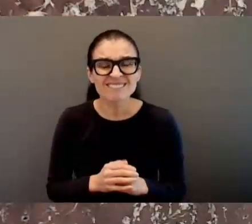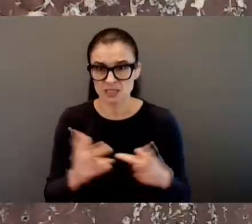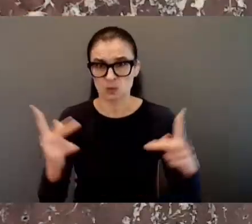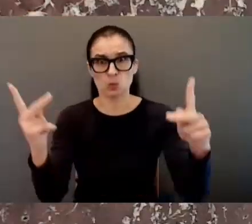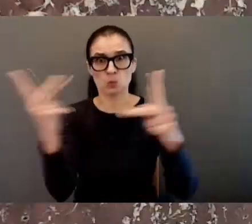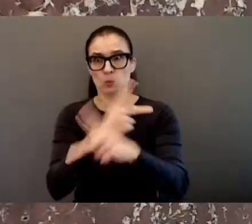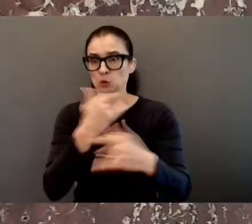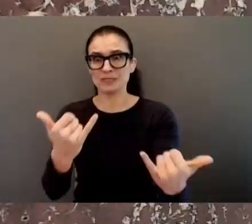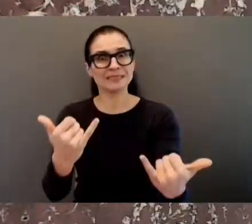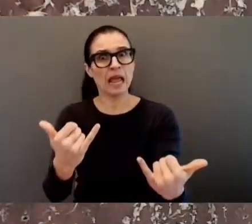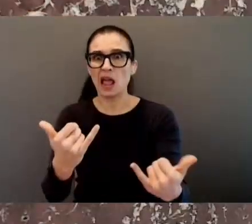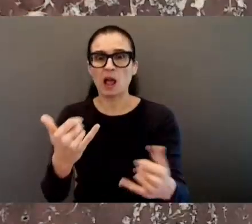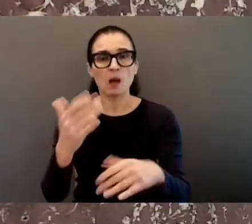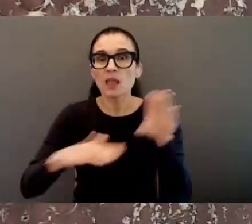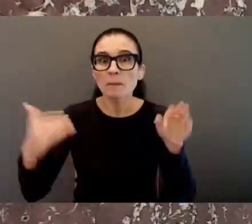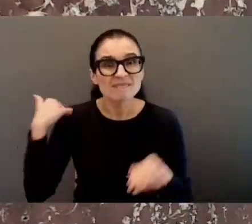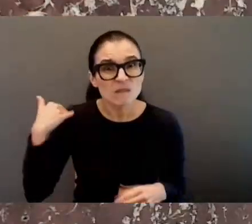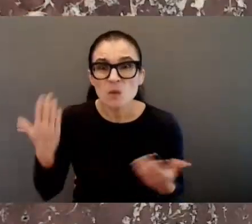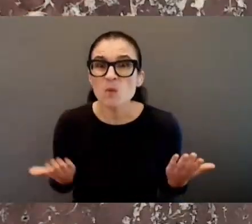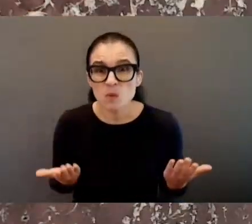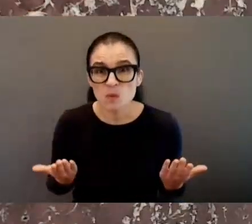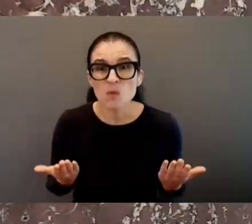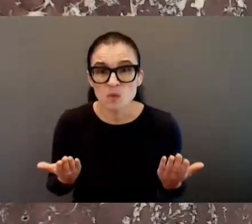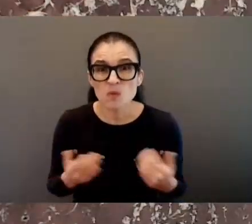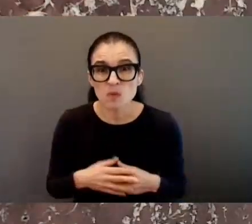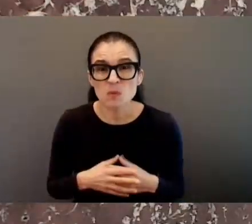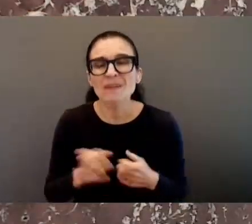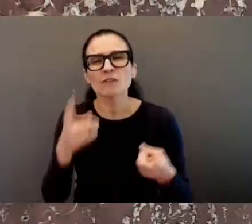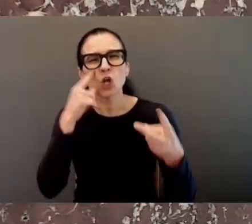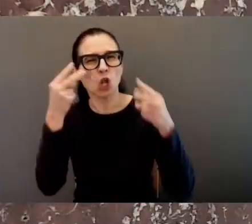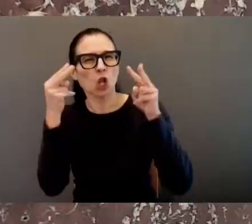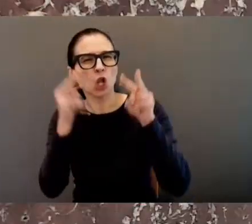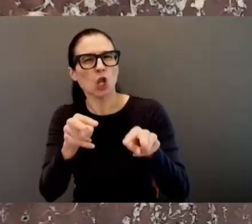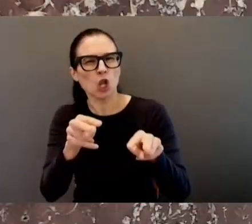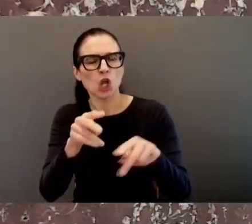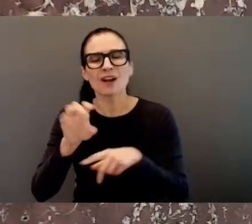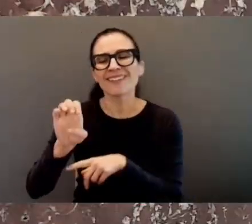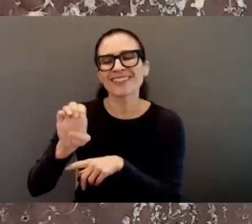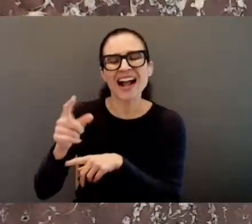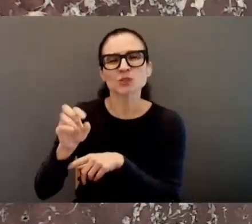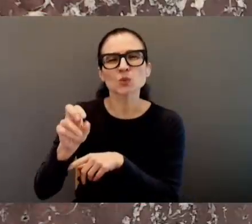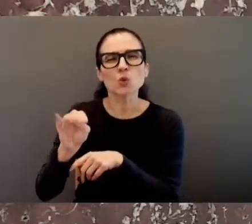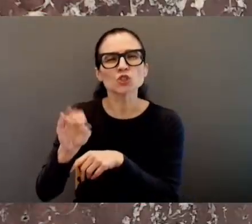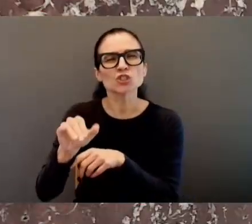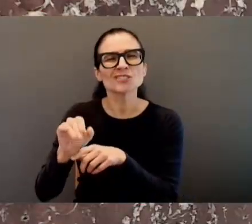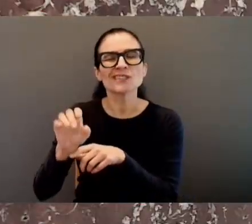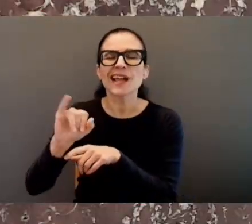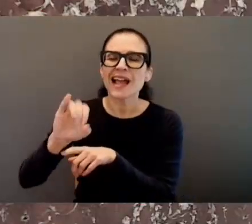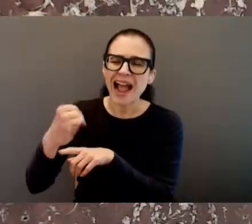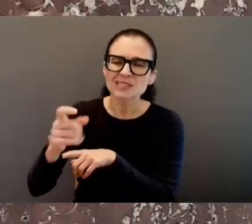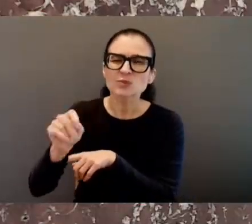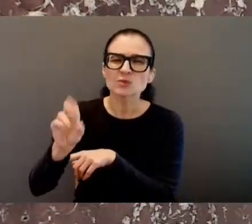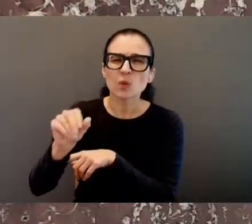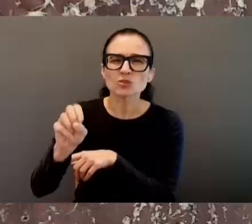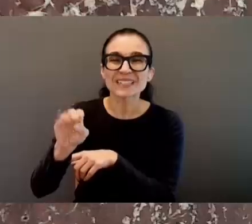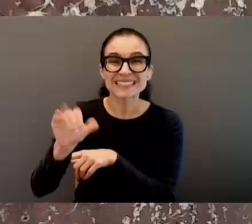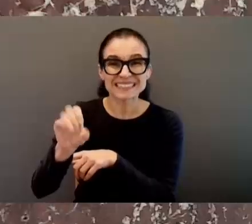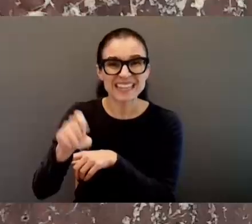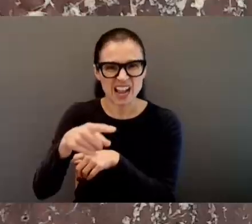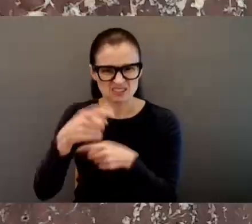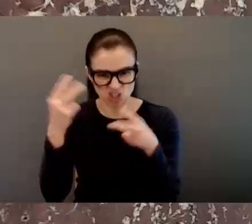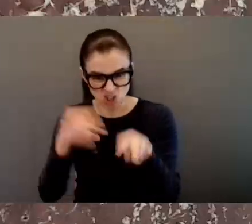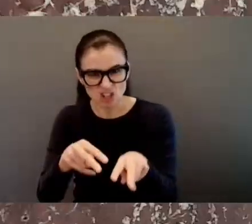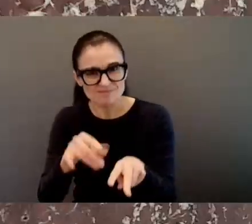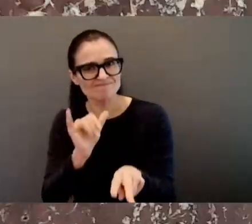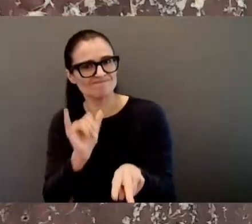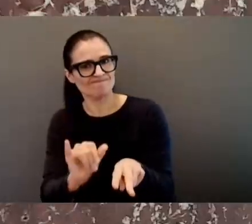the extortion cases, this government is very quick to try to take credit for things, action being taken, people being deported, yet as soon as